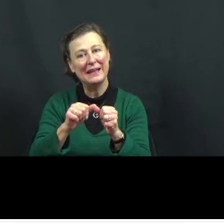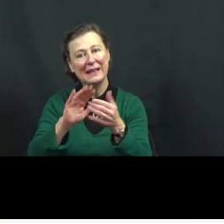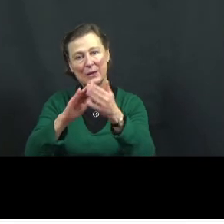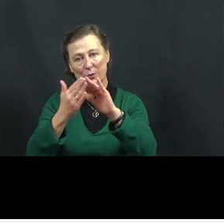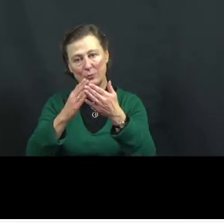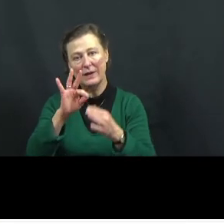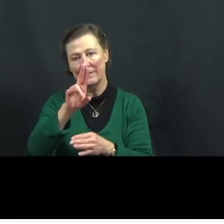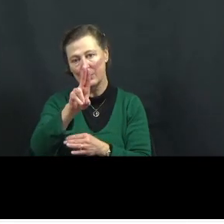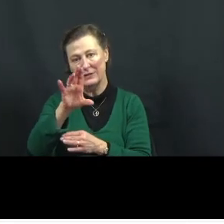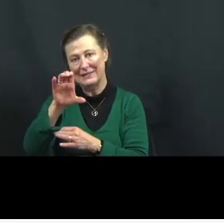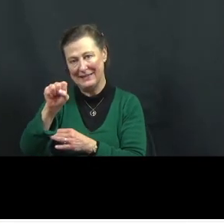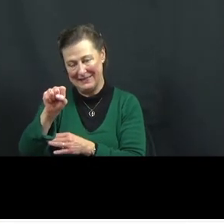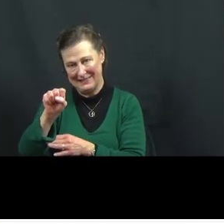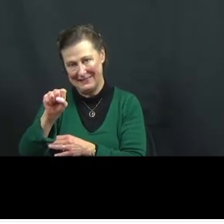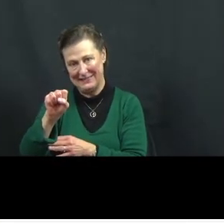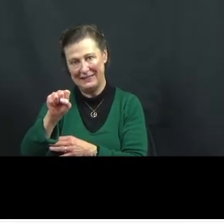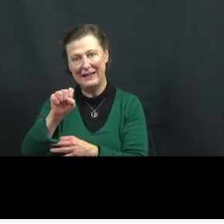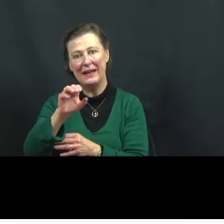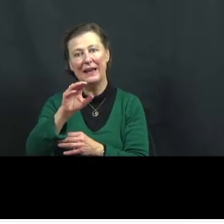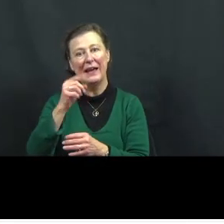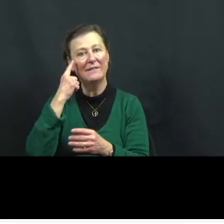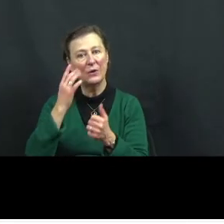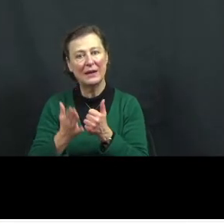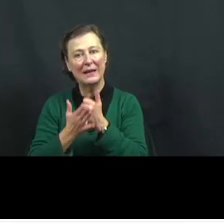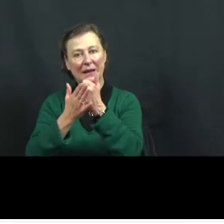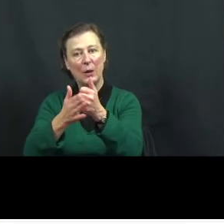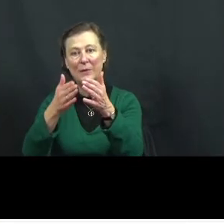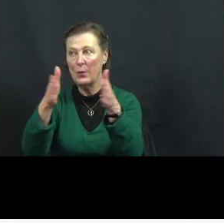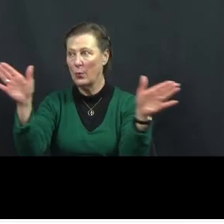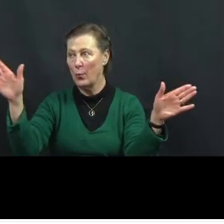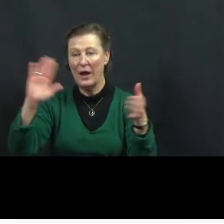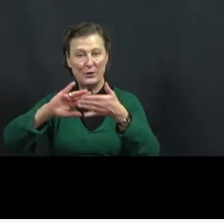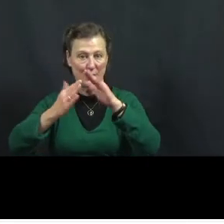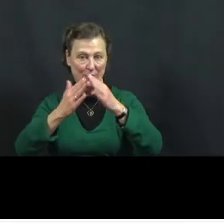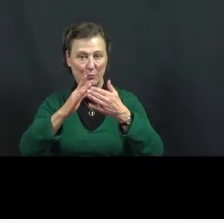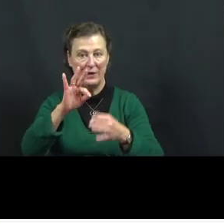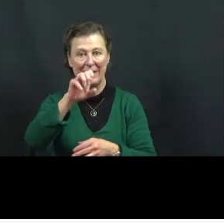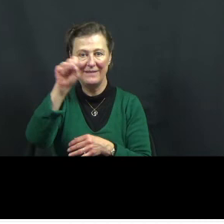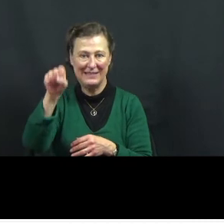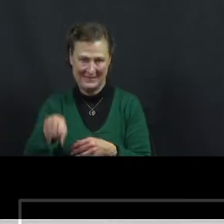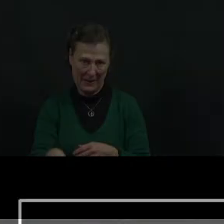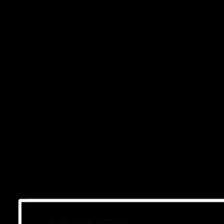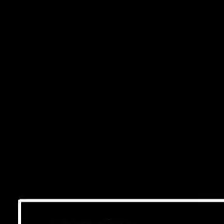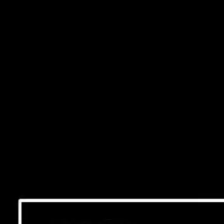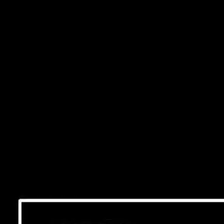of UUCS and for helping the wider community of Salem.